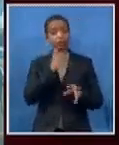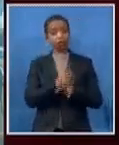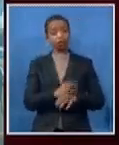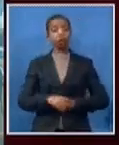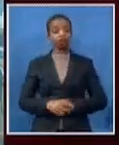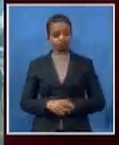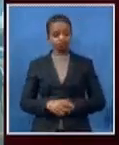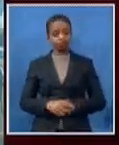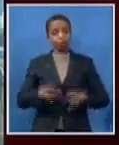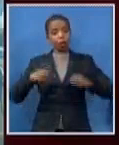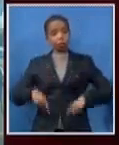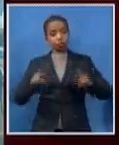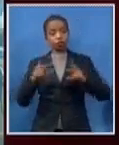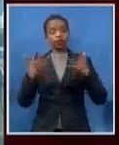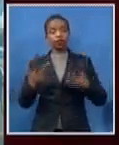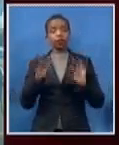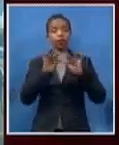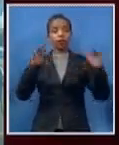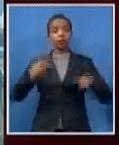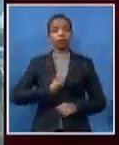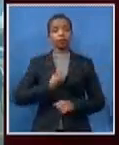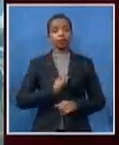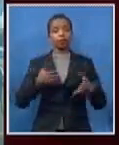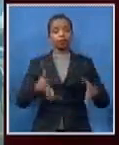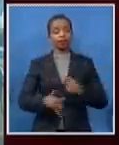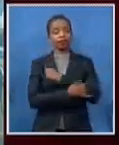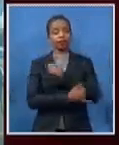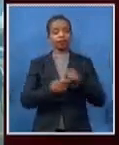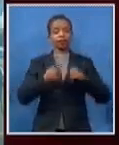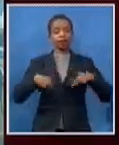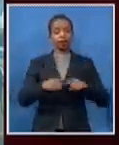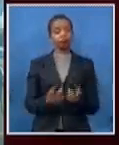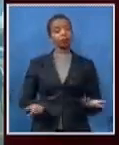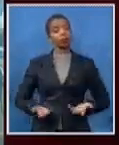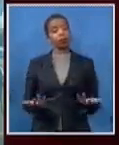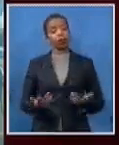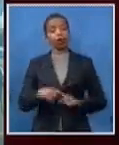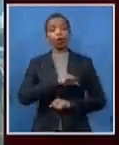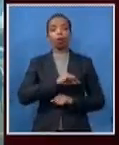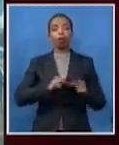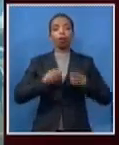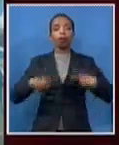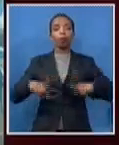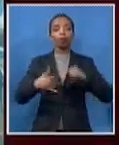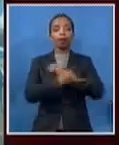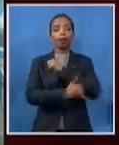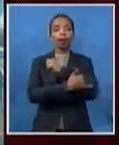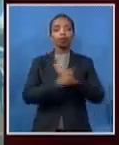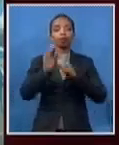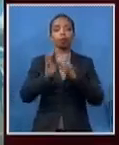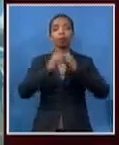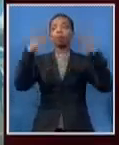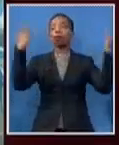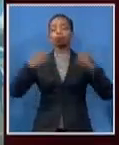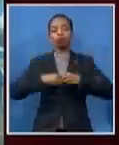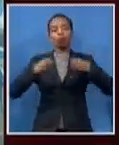our country. We're an urbanizing country, and the most opportunities are going to be in urban areas, particularly